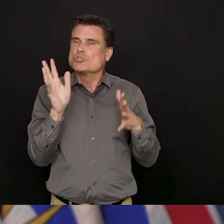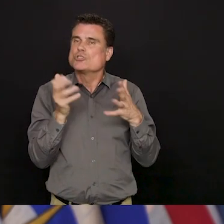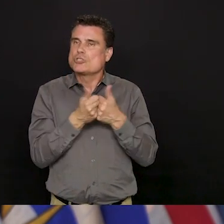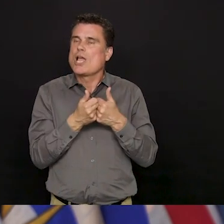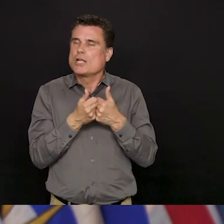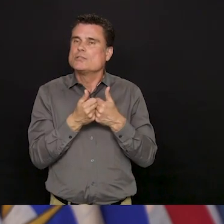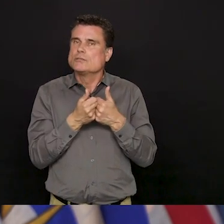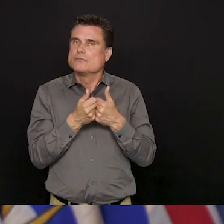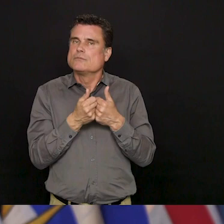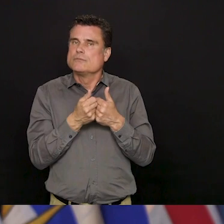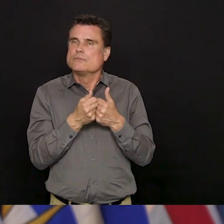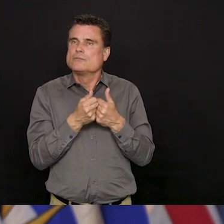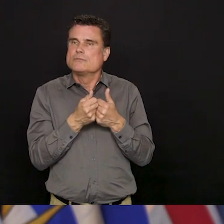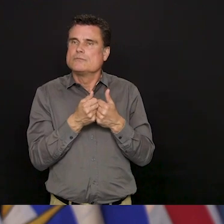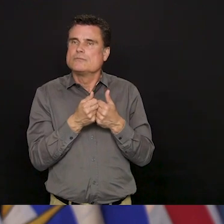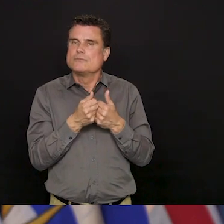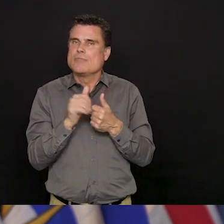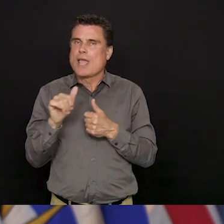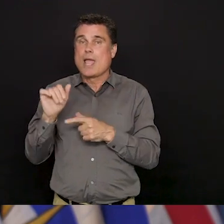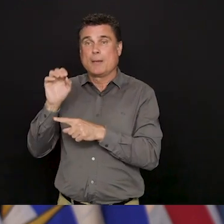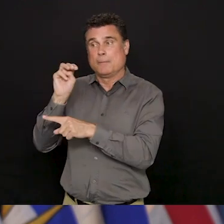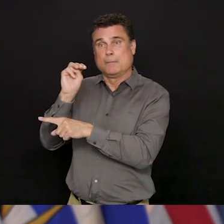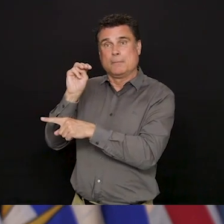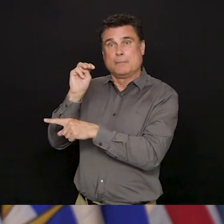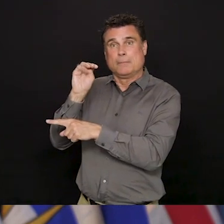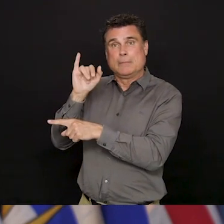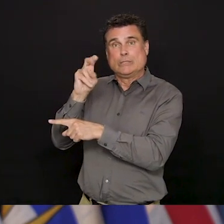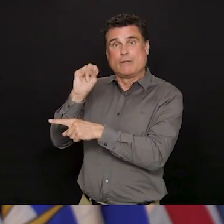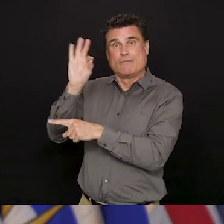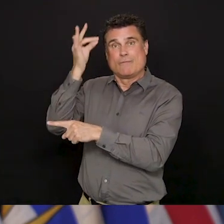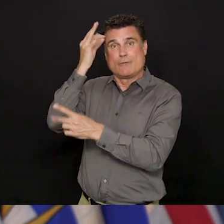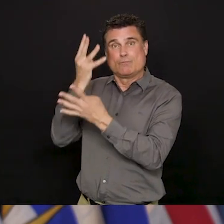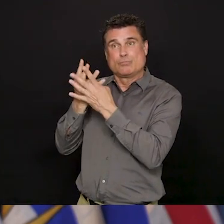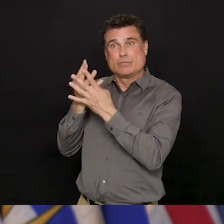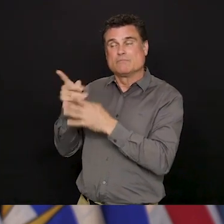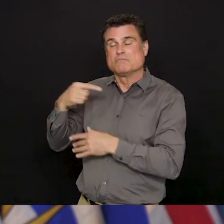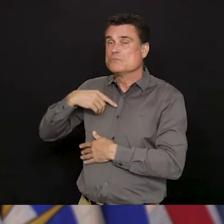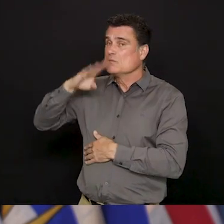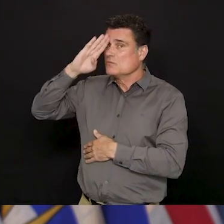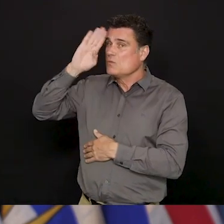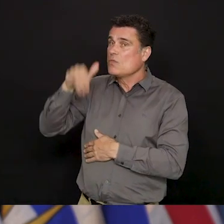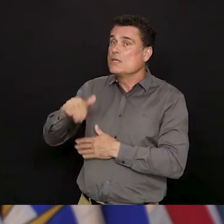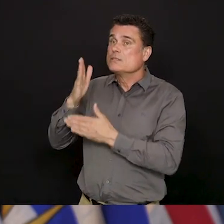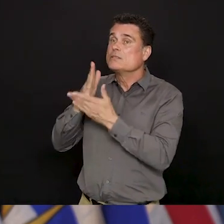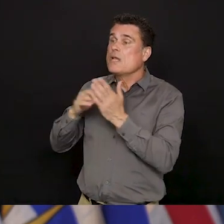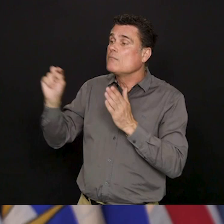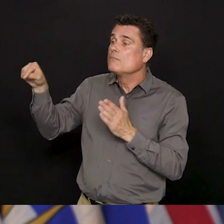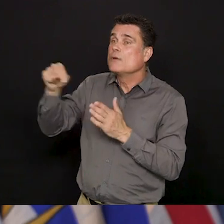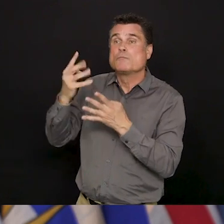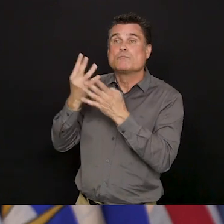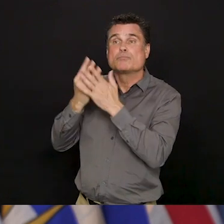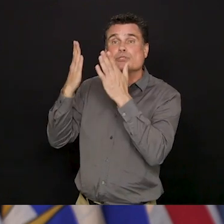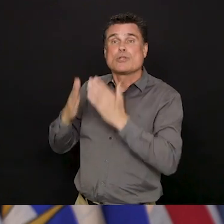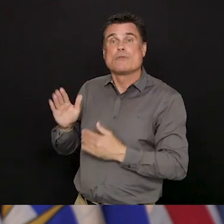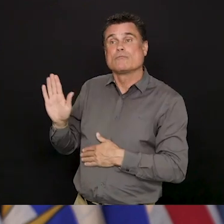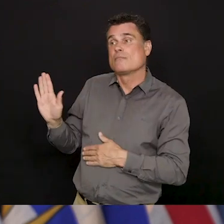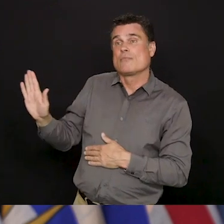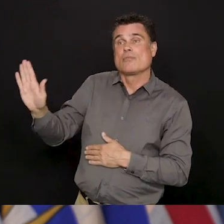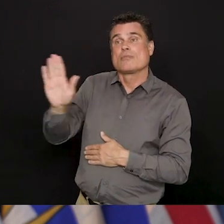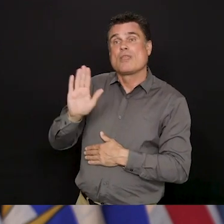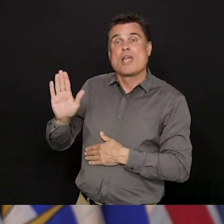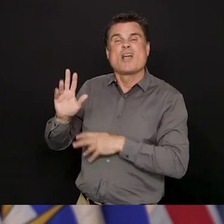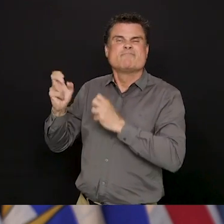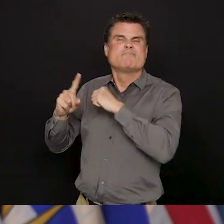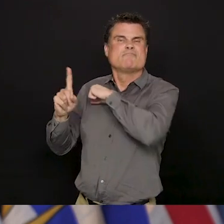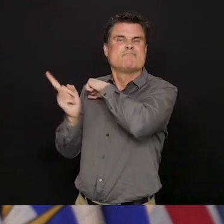are aware that people, inmates, have come to the end of their time and have been released from that facility. I'm also aware that there's a number of